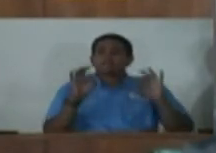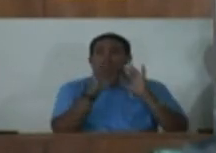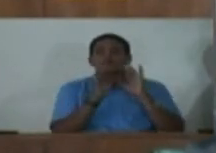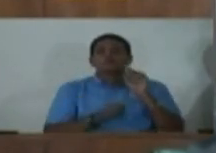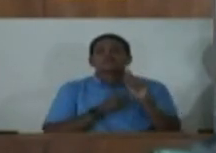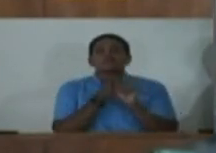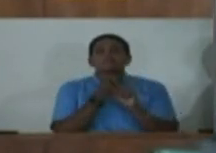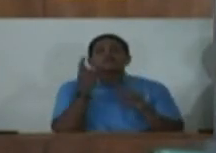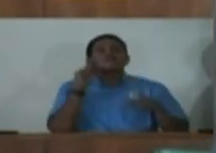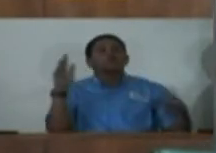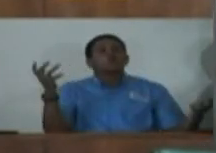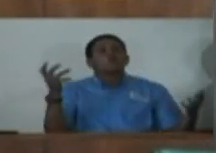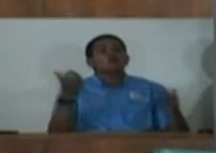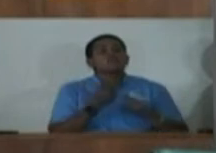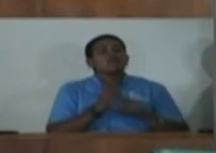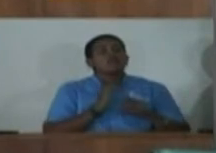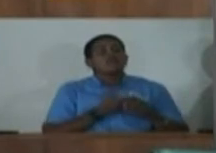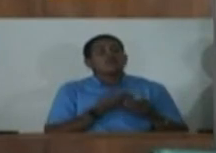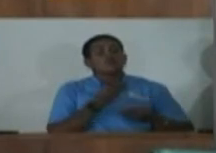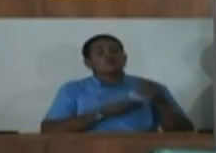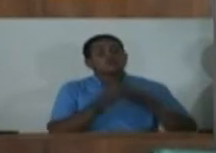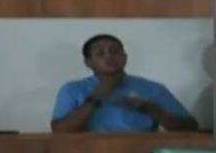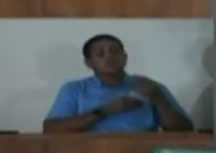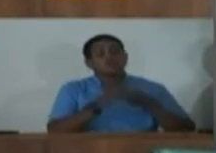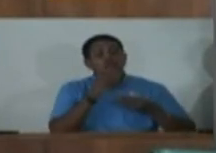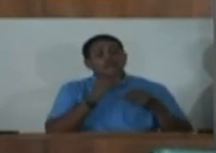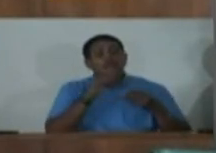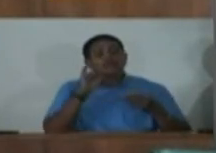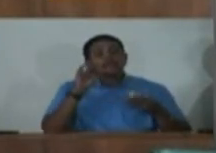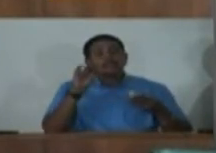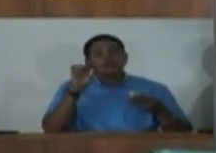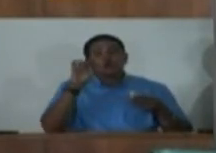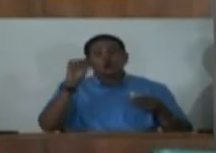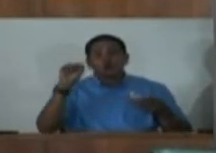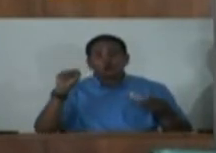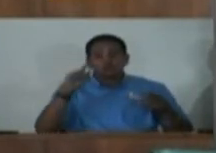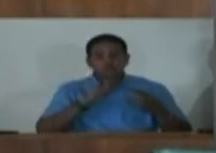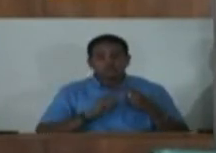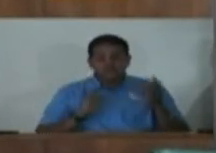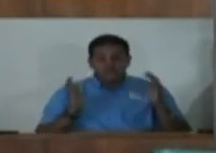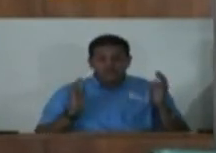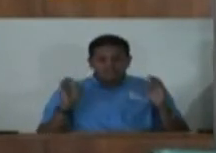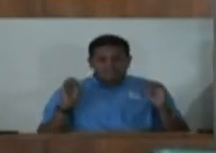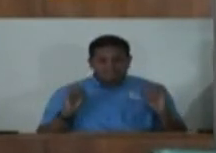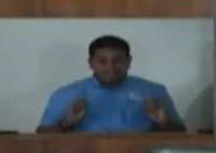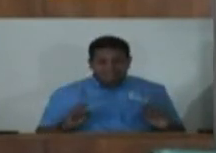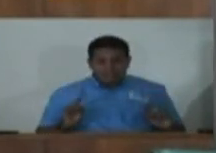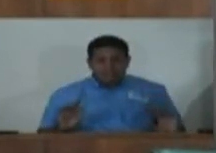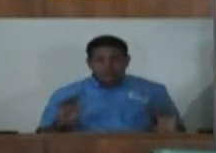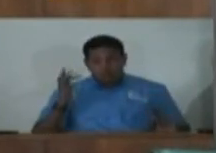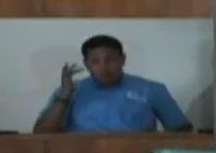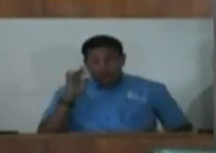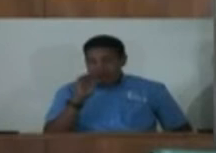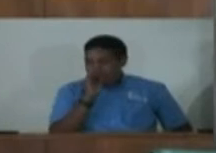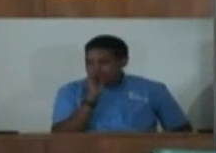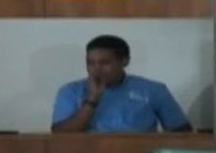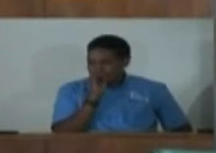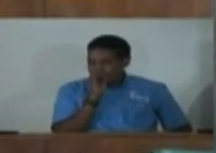for our trade in goods and services. Because, Madam Speaker,